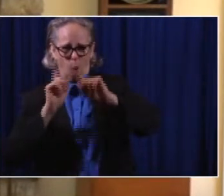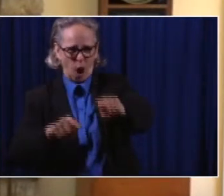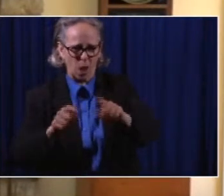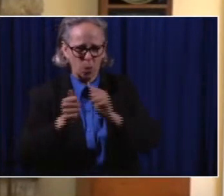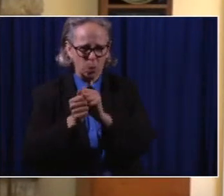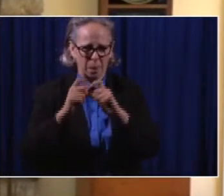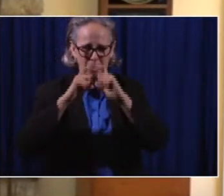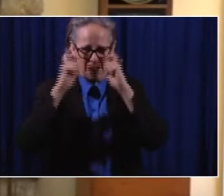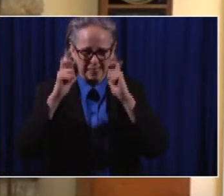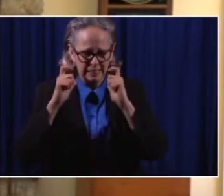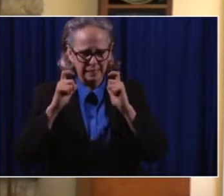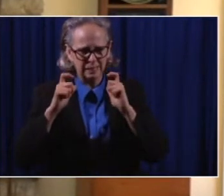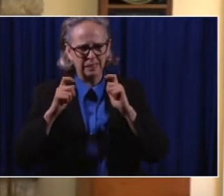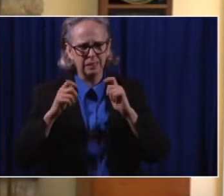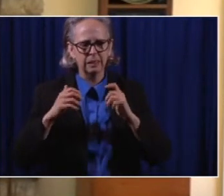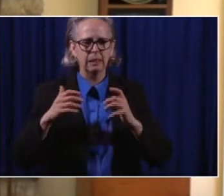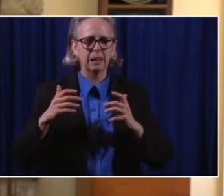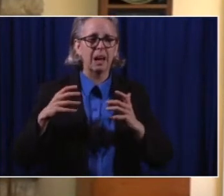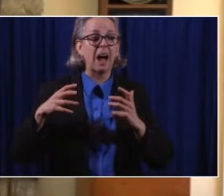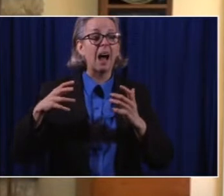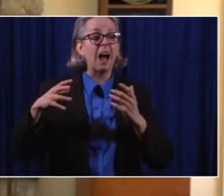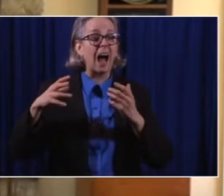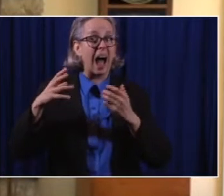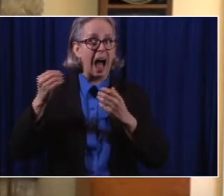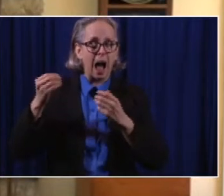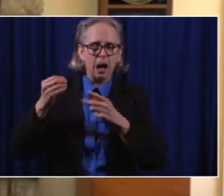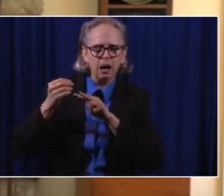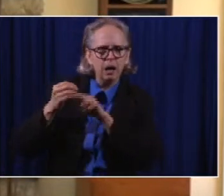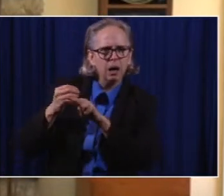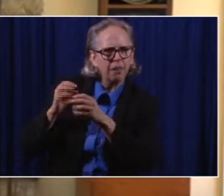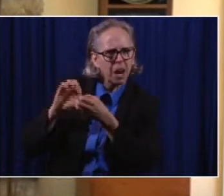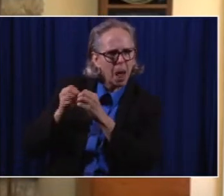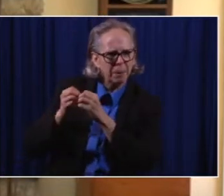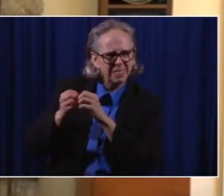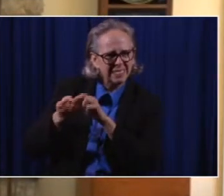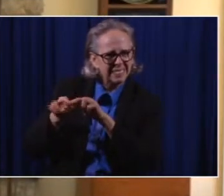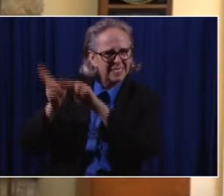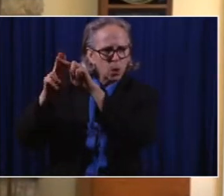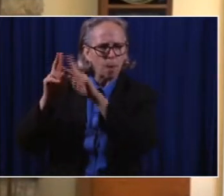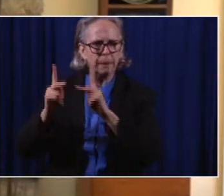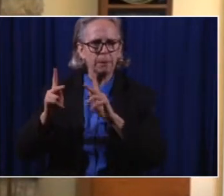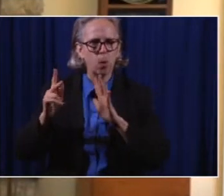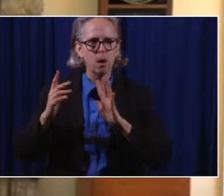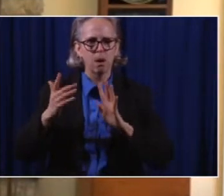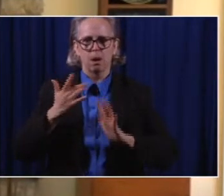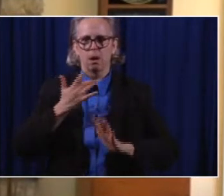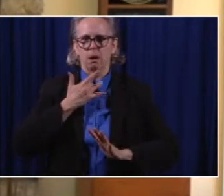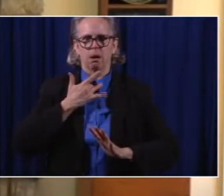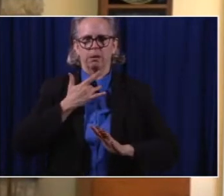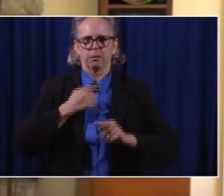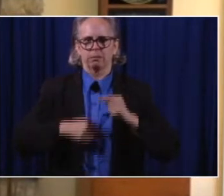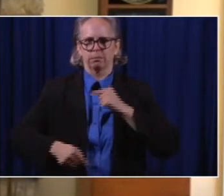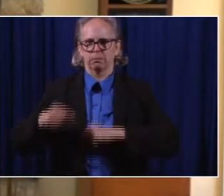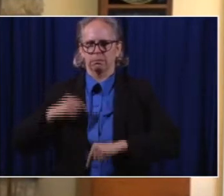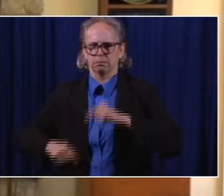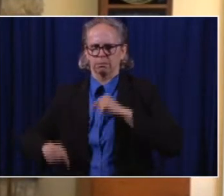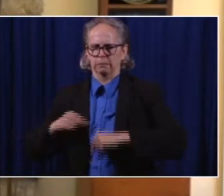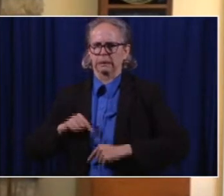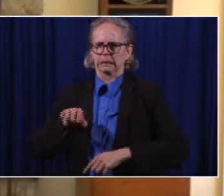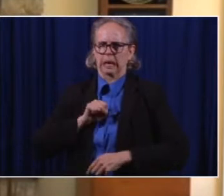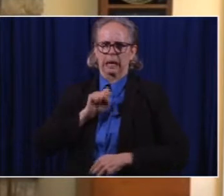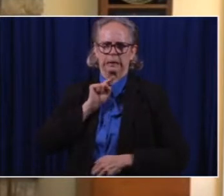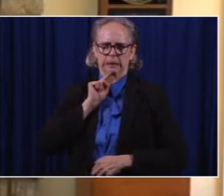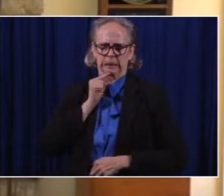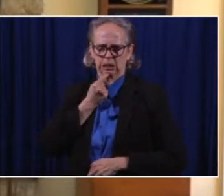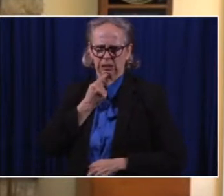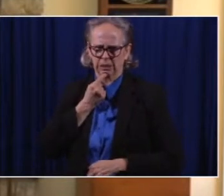cases that people are seeing. I mean, this is a different ball game today. This is a different world than we had in the spring. This is a different world